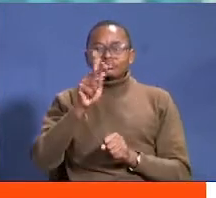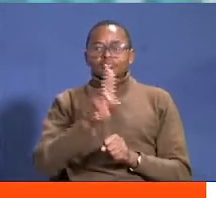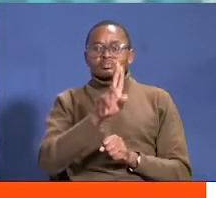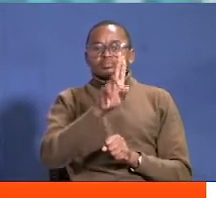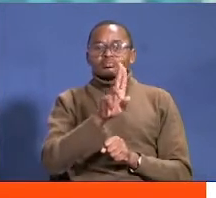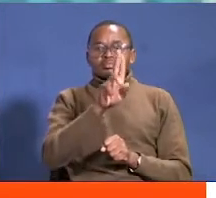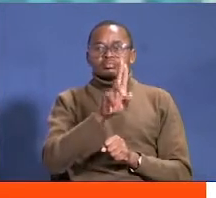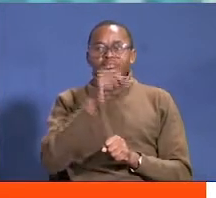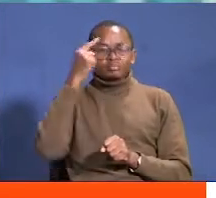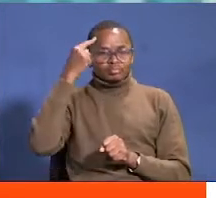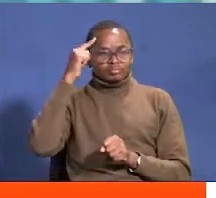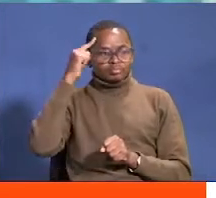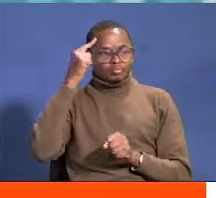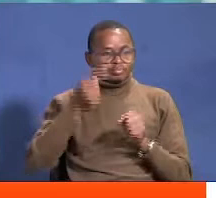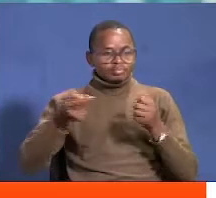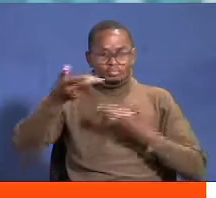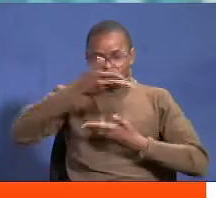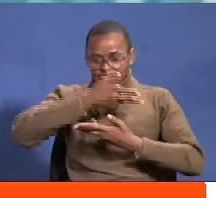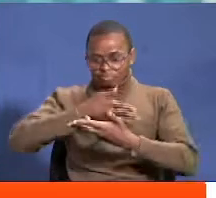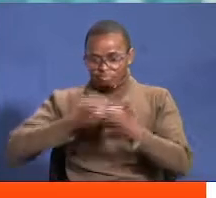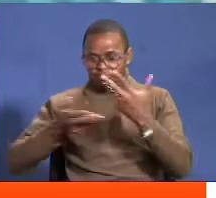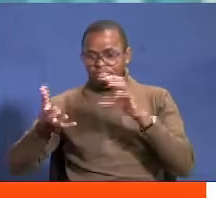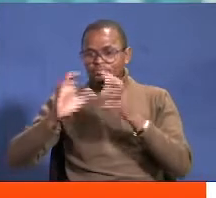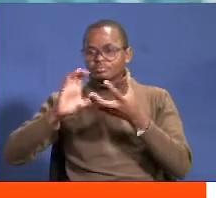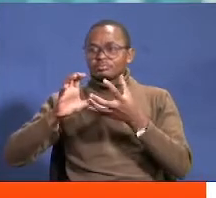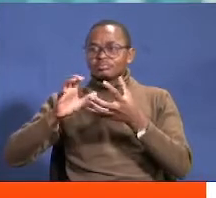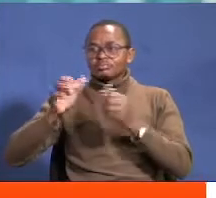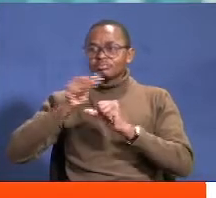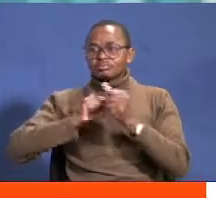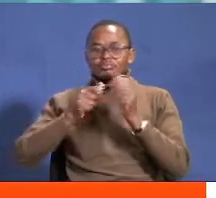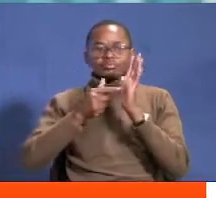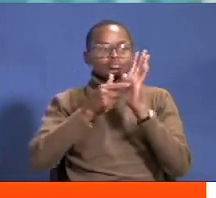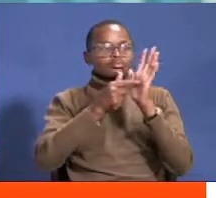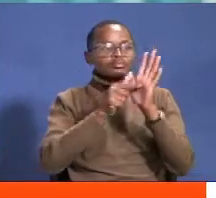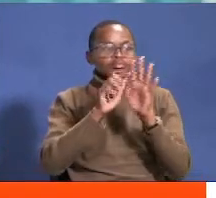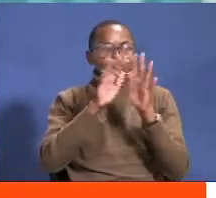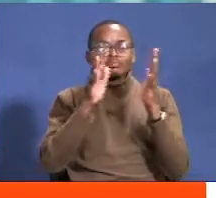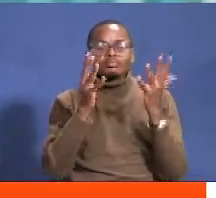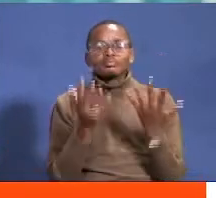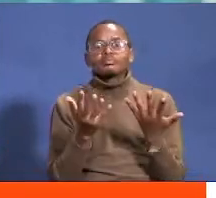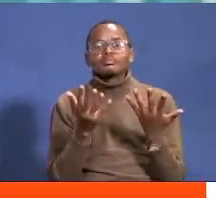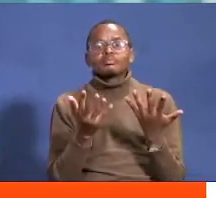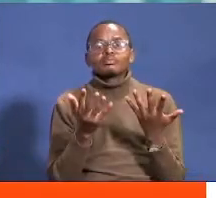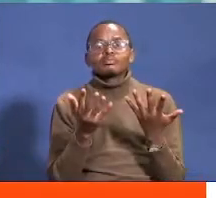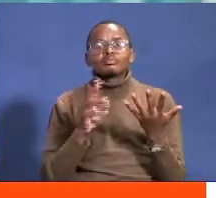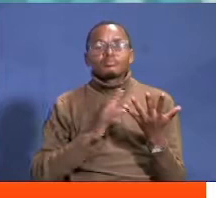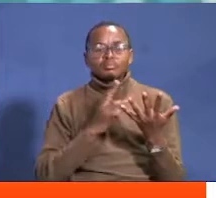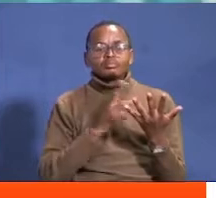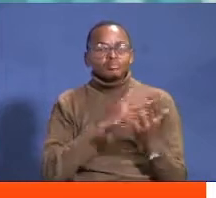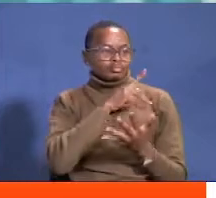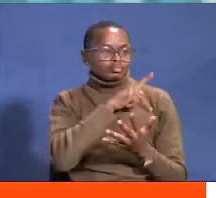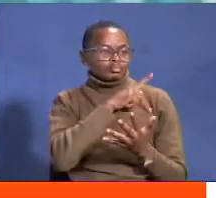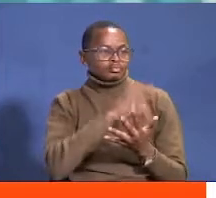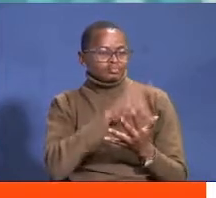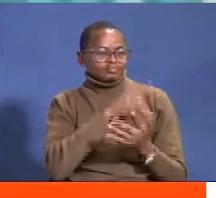Muigai Kenyatta, for integrating climate action. That shows you how we prioritize. That shows